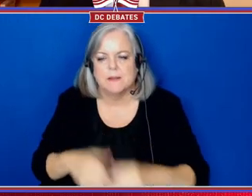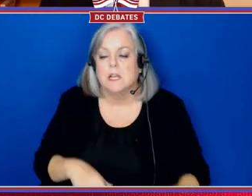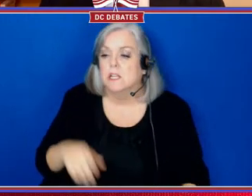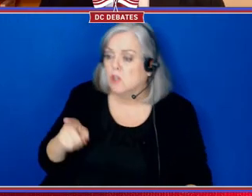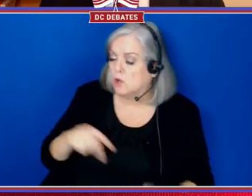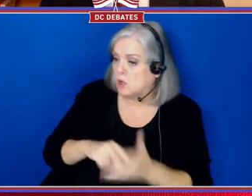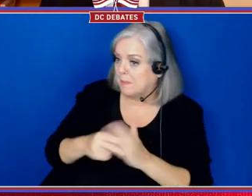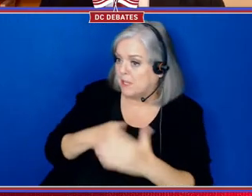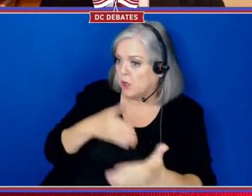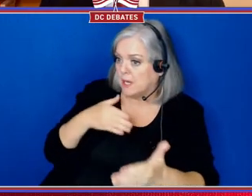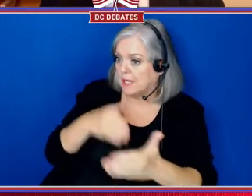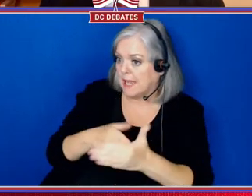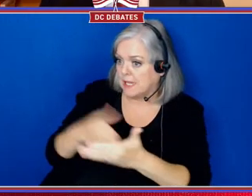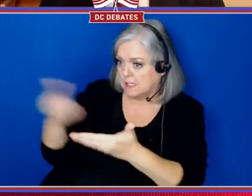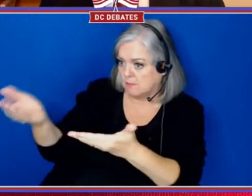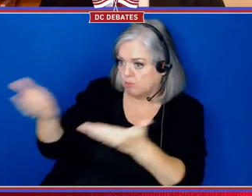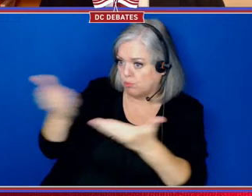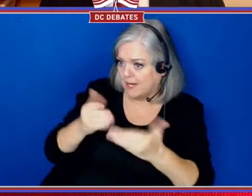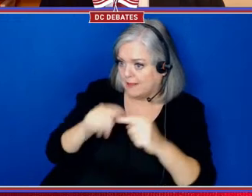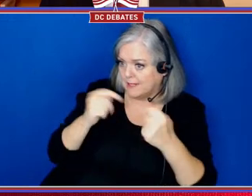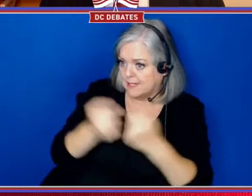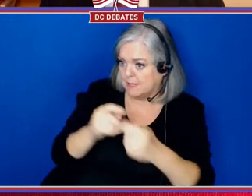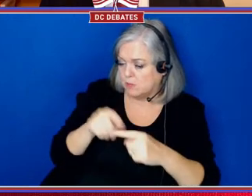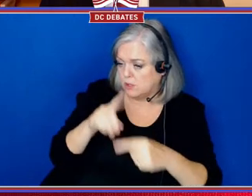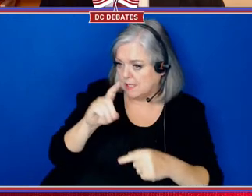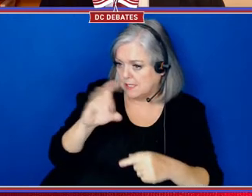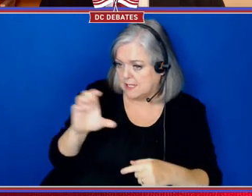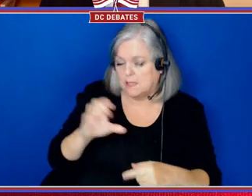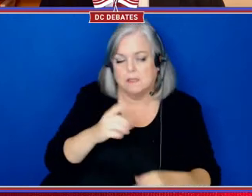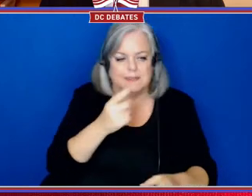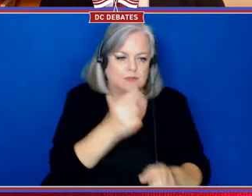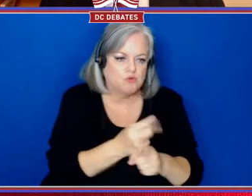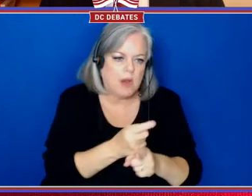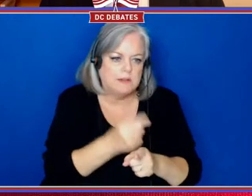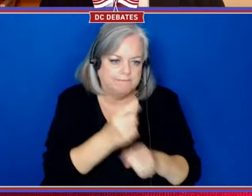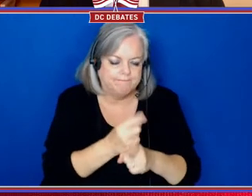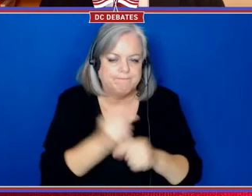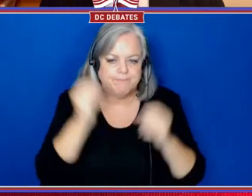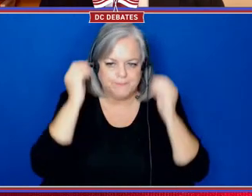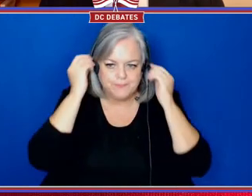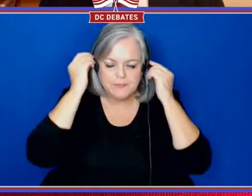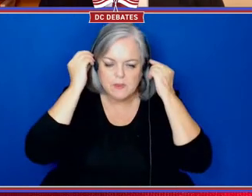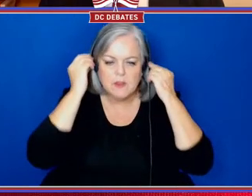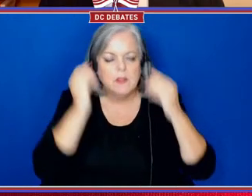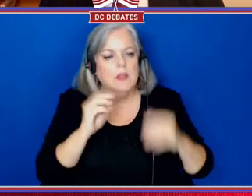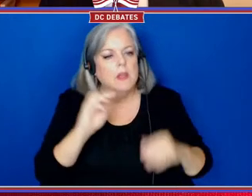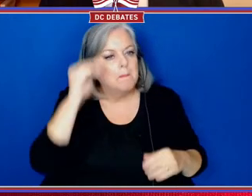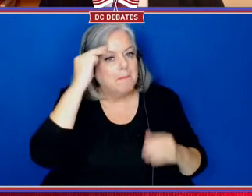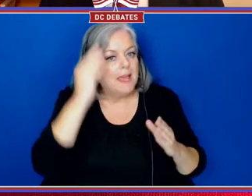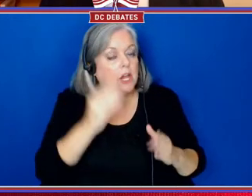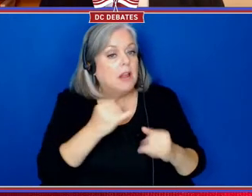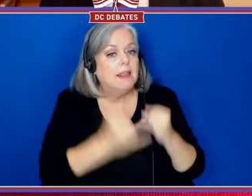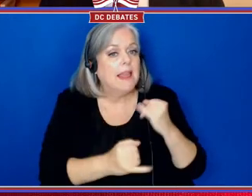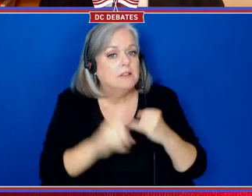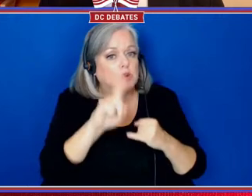D.C.? That's right. Thank you. And Mayor Bowser, lastly, the question for you.